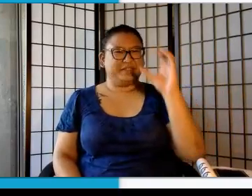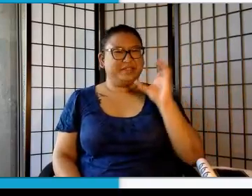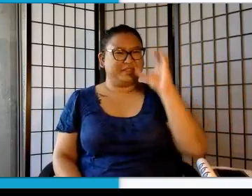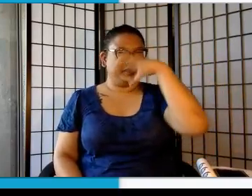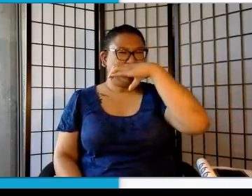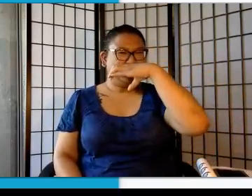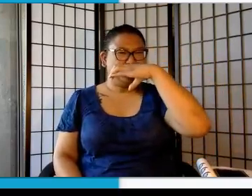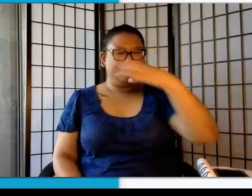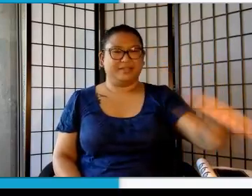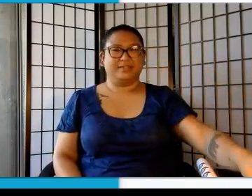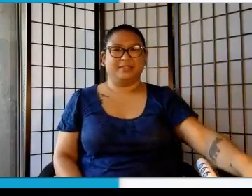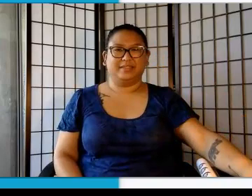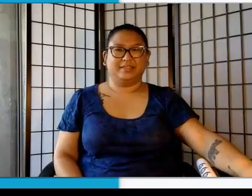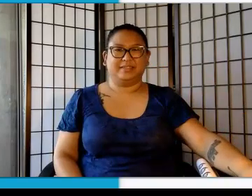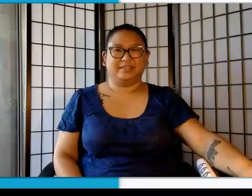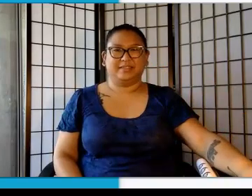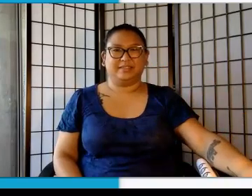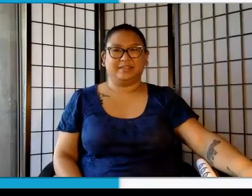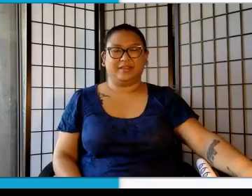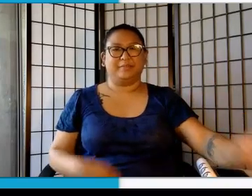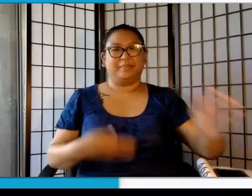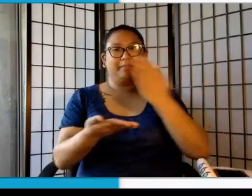Strange. Strange.